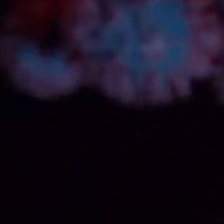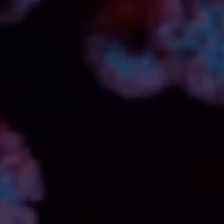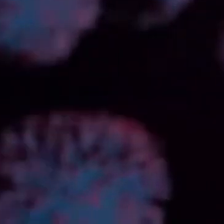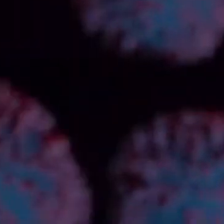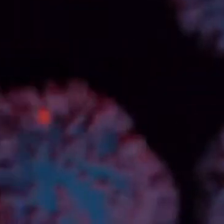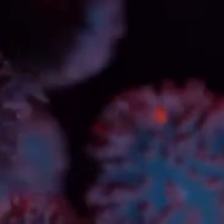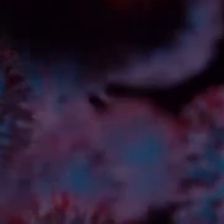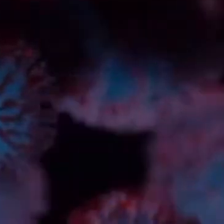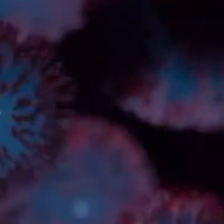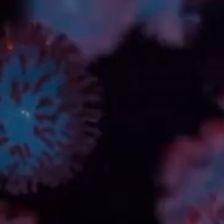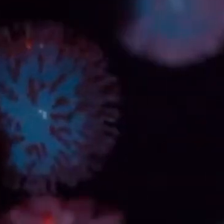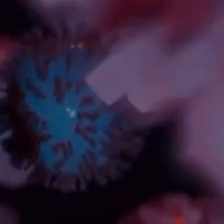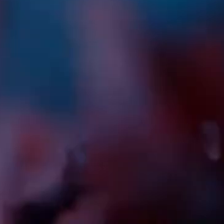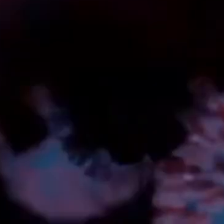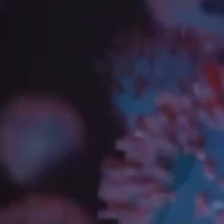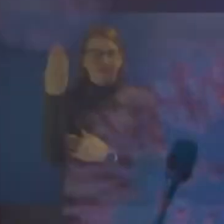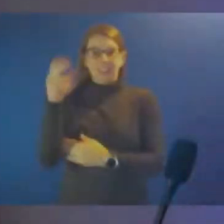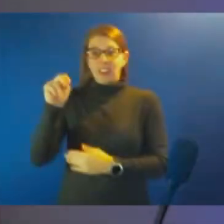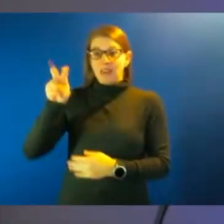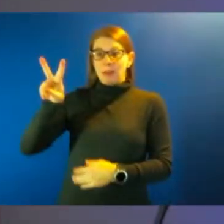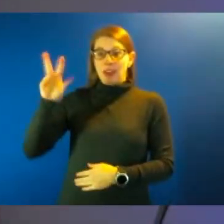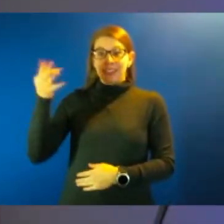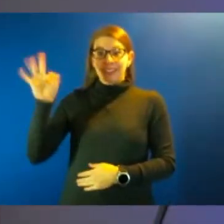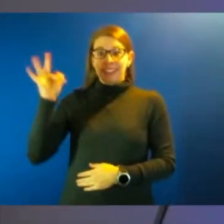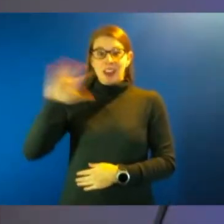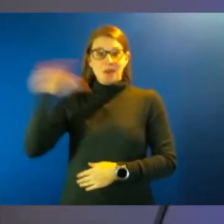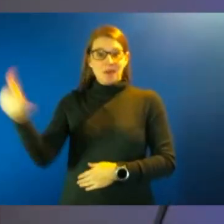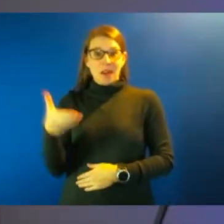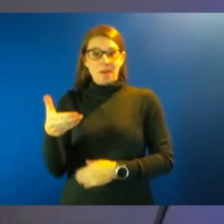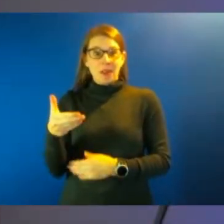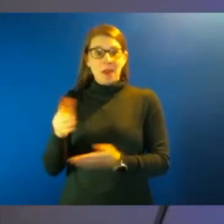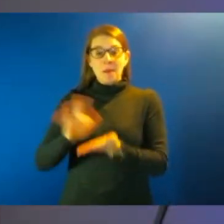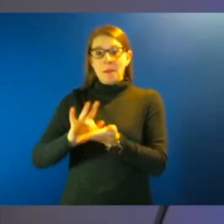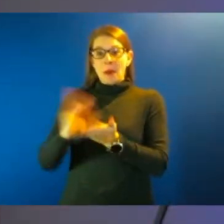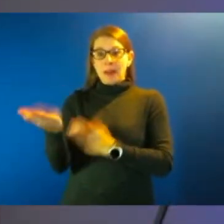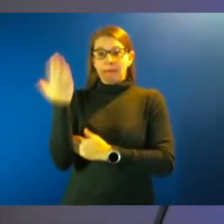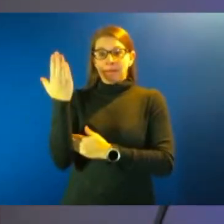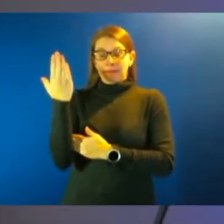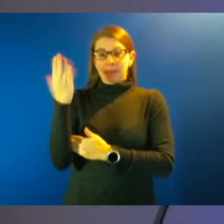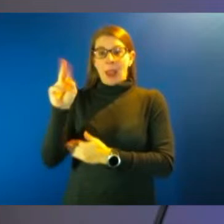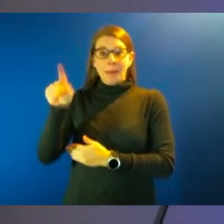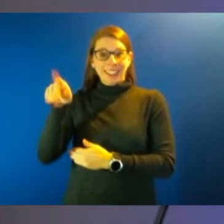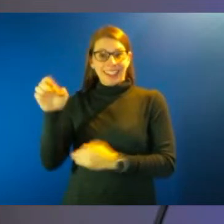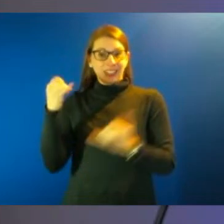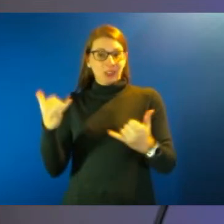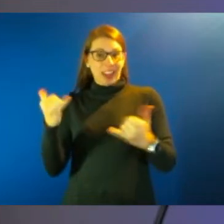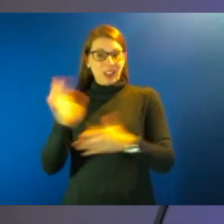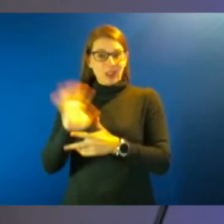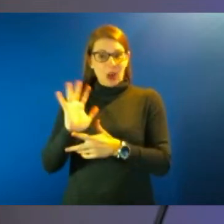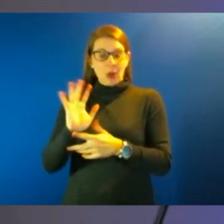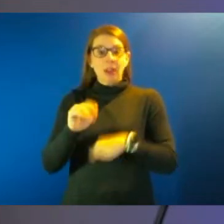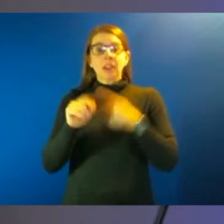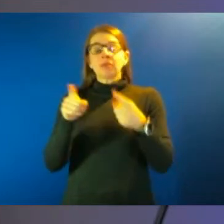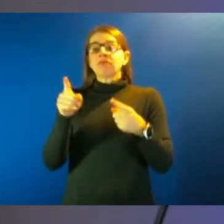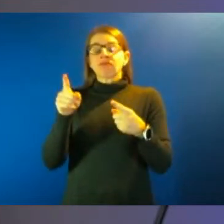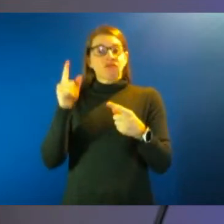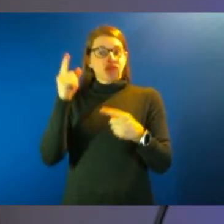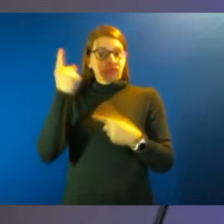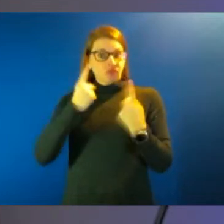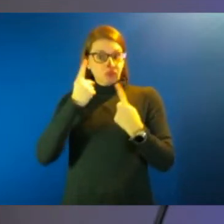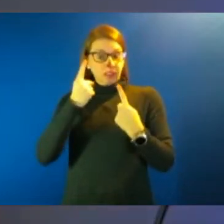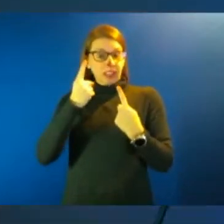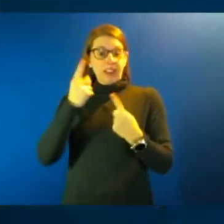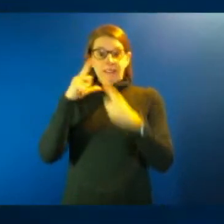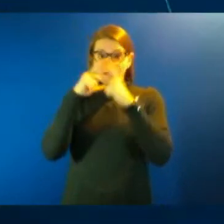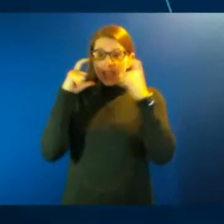Good Friday morning. It is November 19th. Welcome into the Morning Medical Update. On today's show, if you wonder why face masks and COVID vaccines are